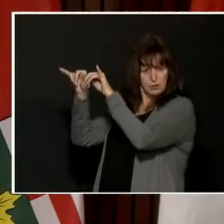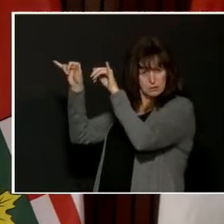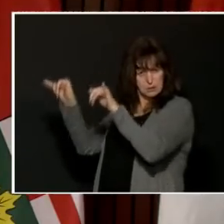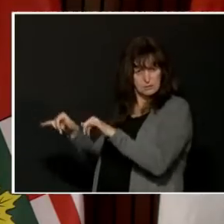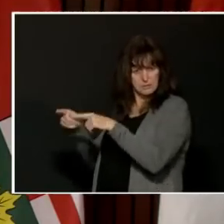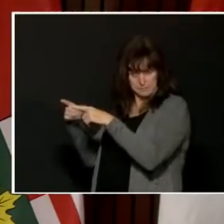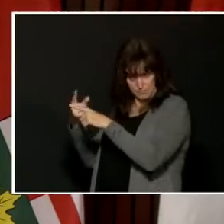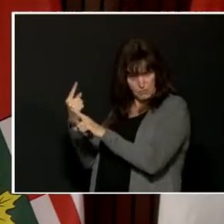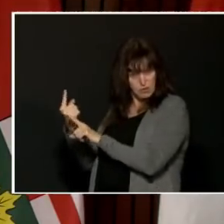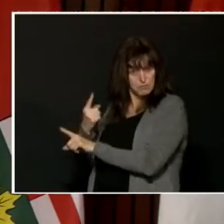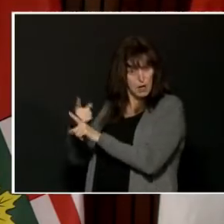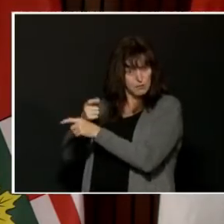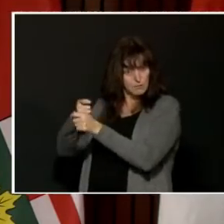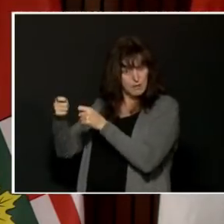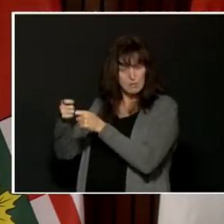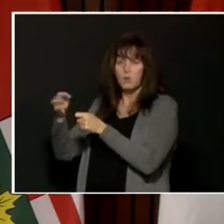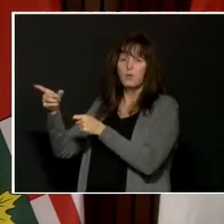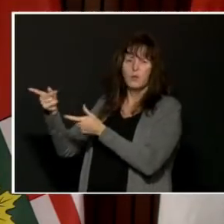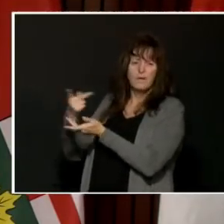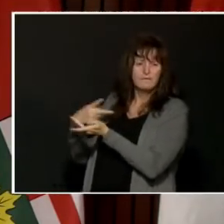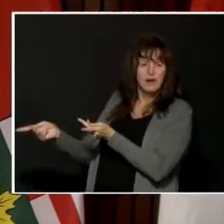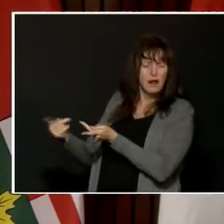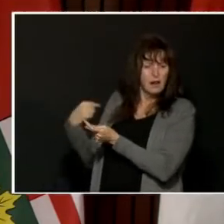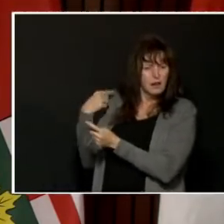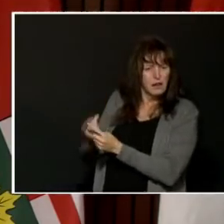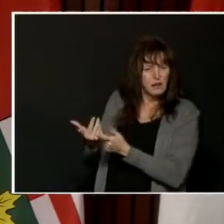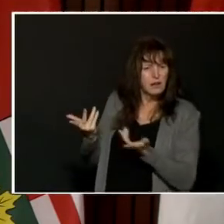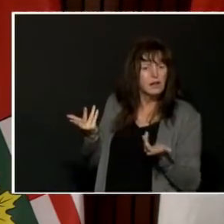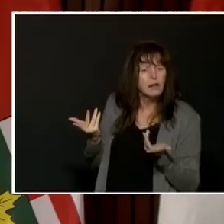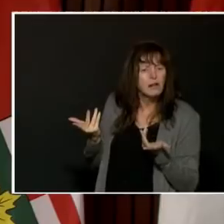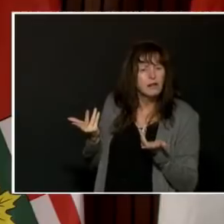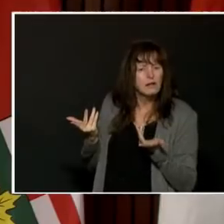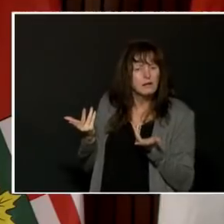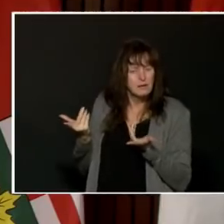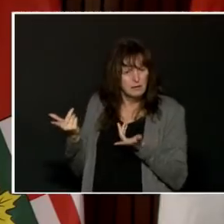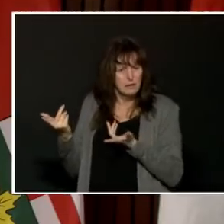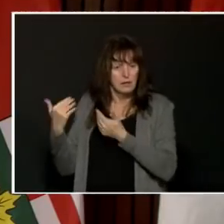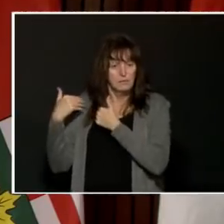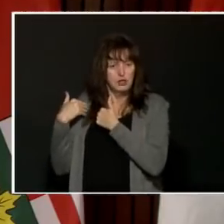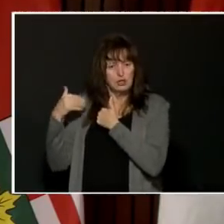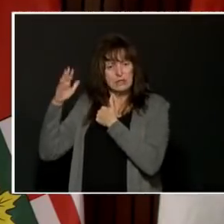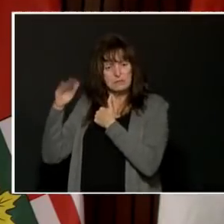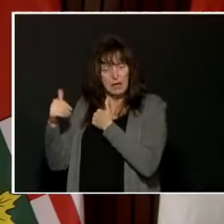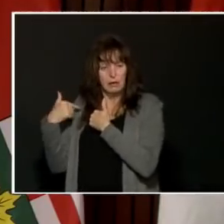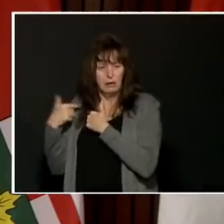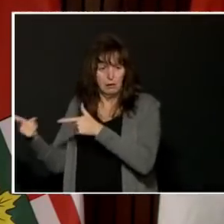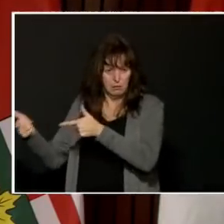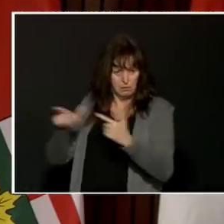presumably preventable moment where the burden is now once again expected to fall on regular people?